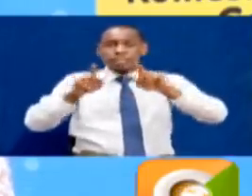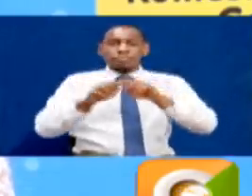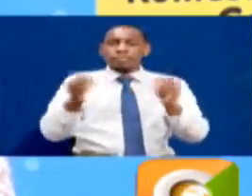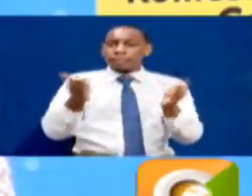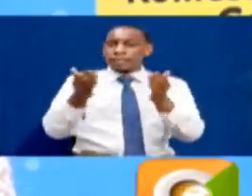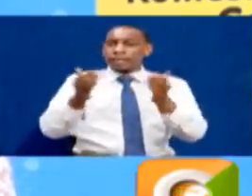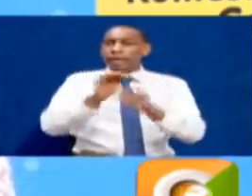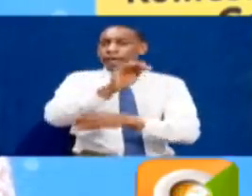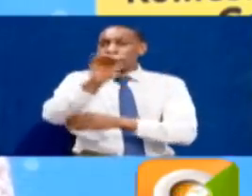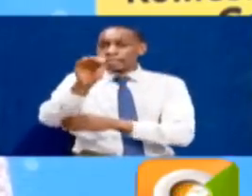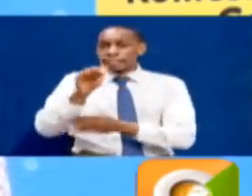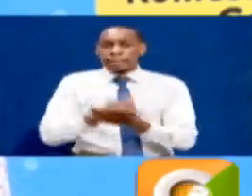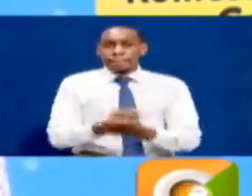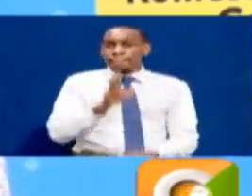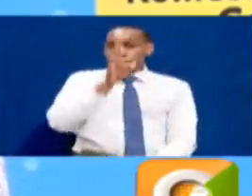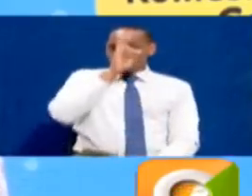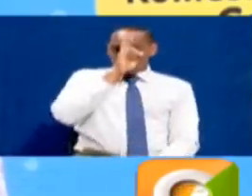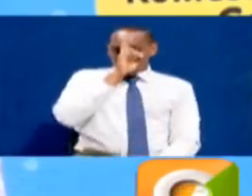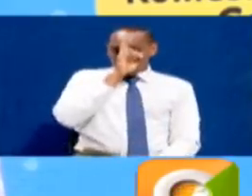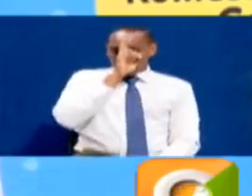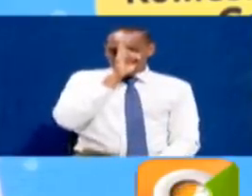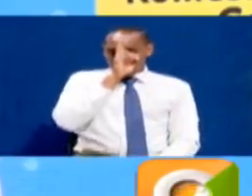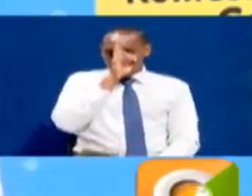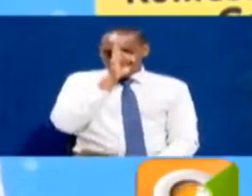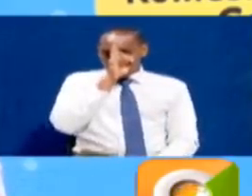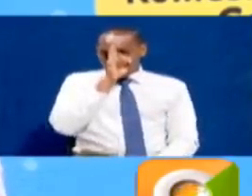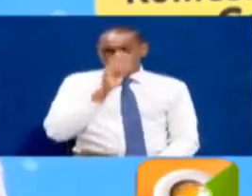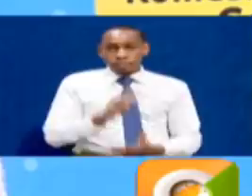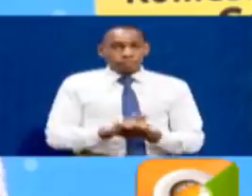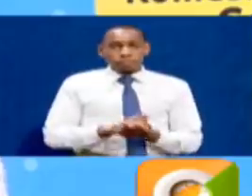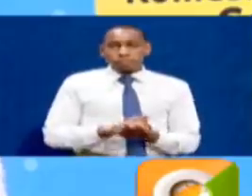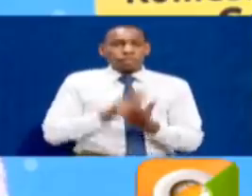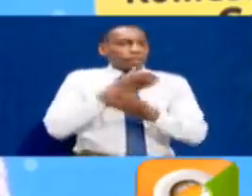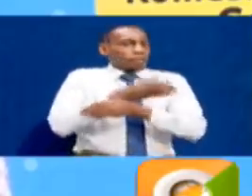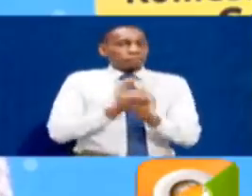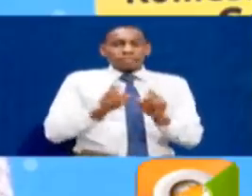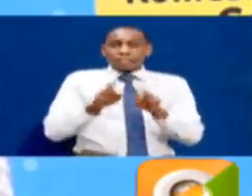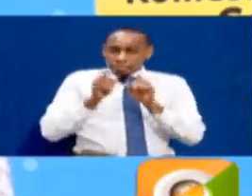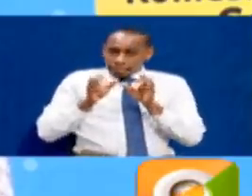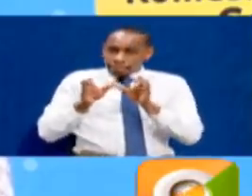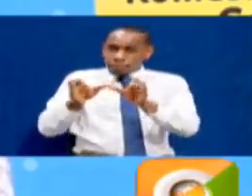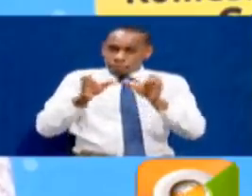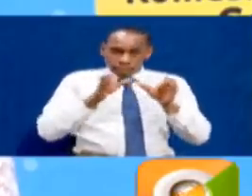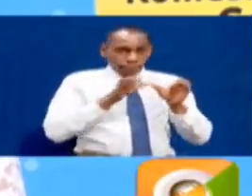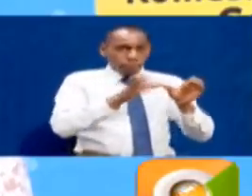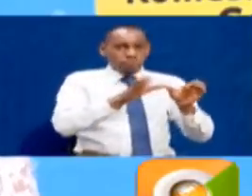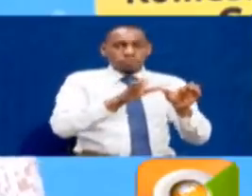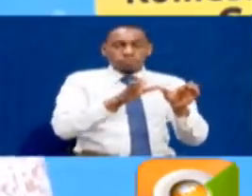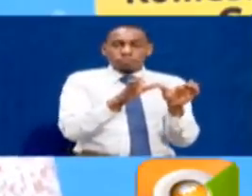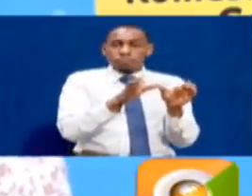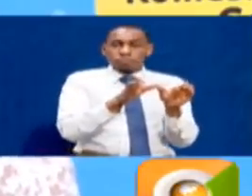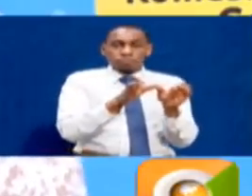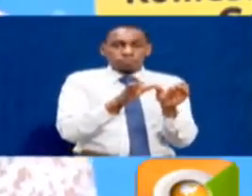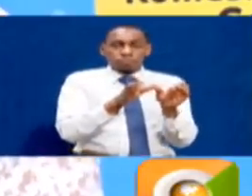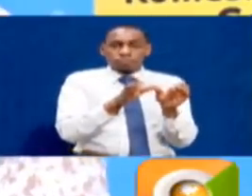urging our law enforcement not to take this sitting down and to enforce